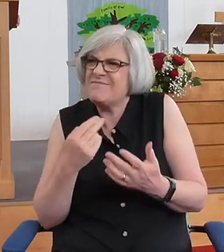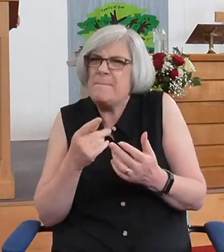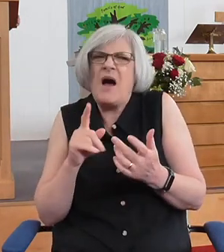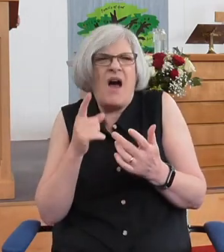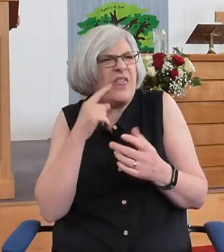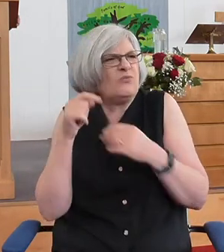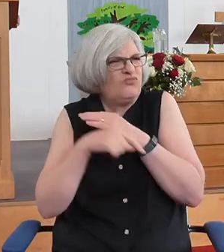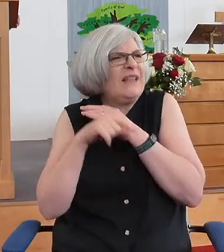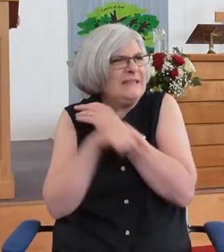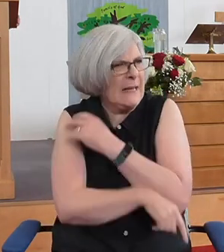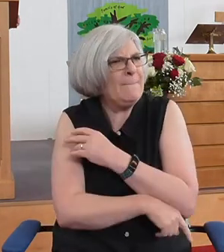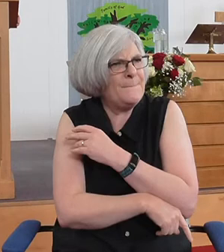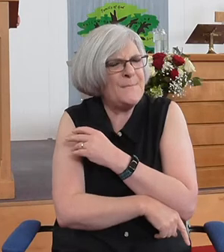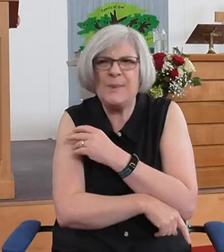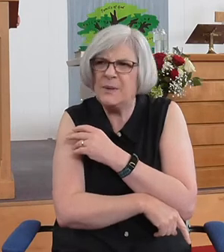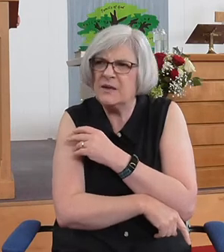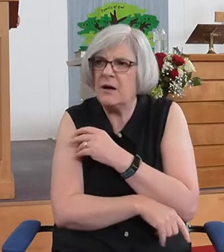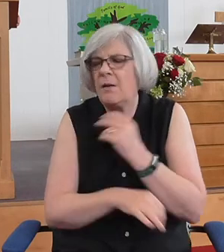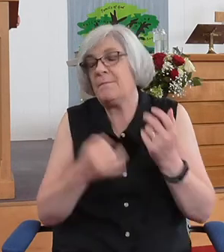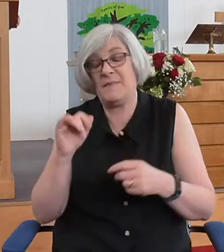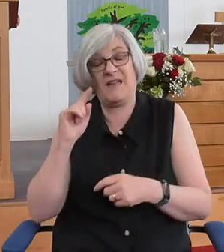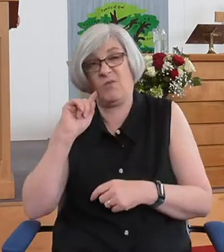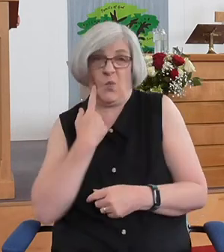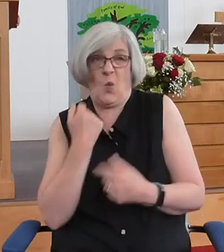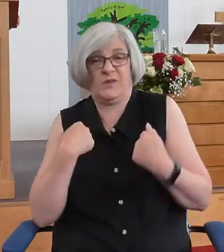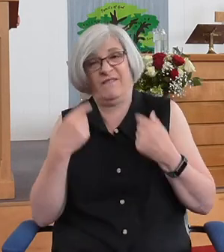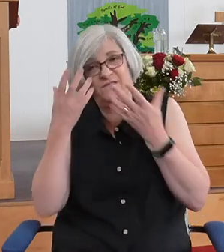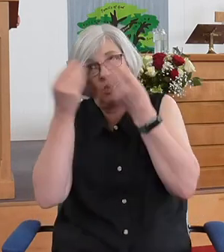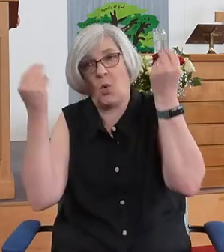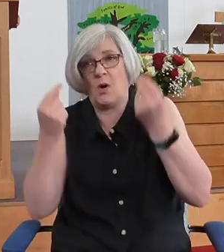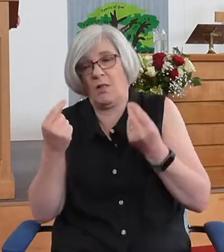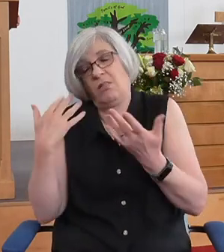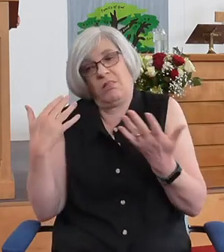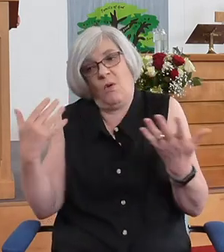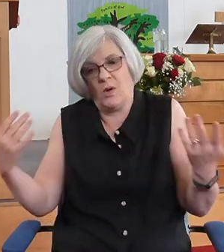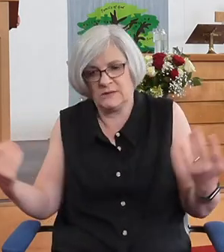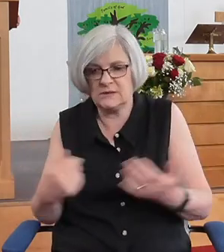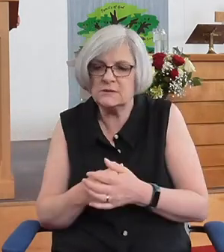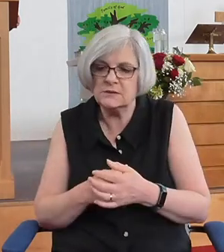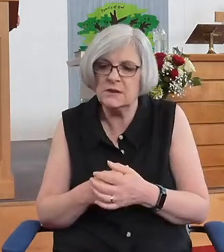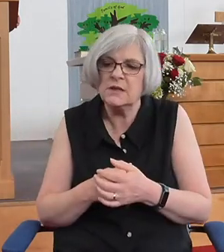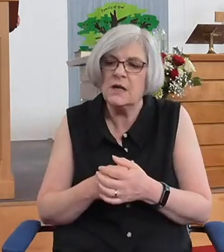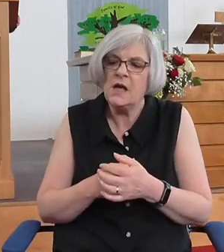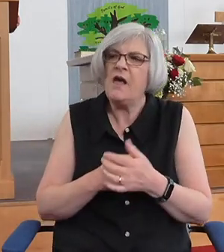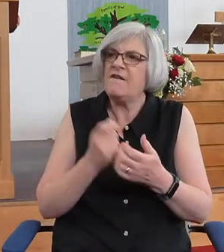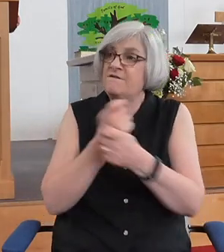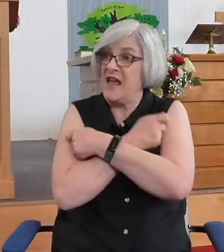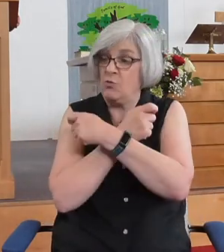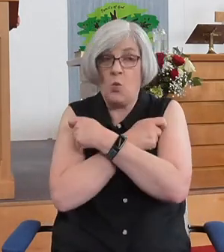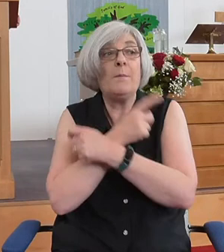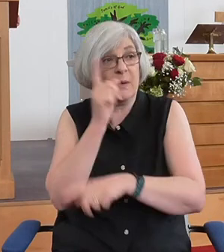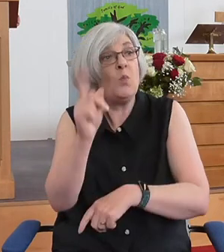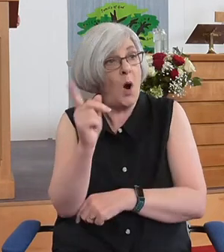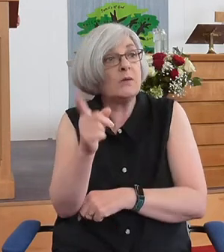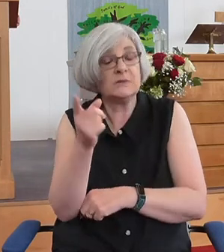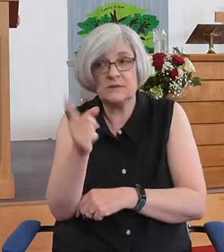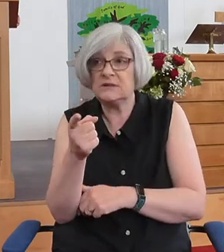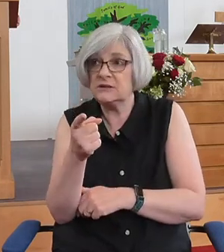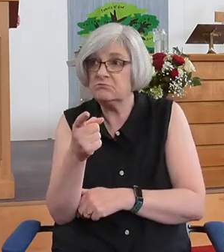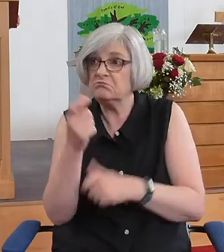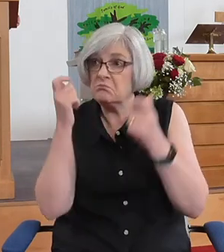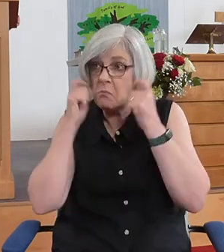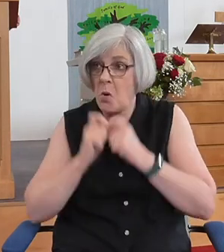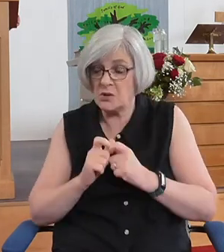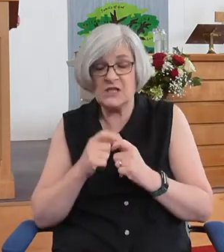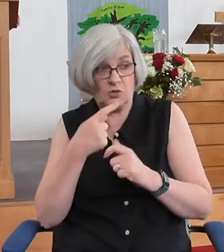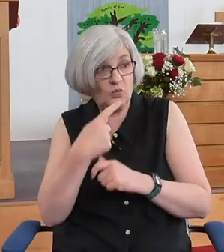than I thought. Or maybe I'm just getting old and forgetful. It's not as if Pharaoh hadn't been warned. Moses had been